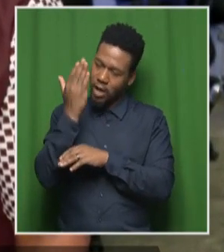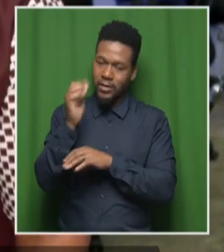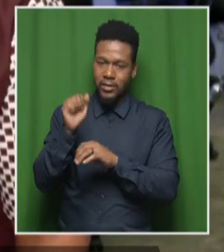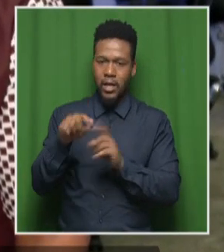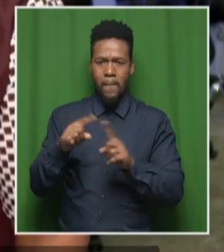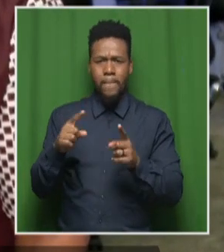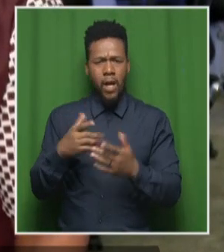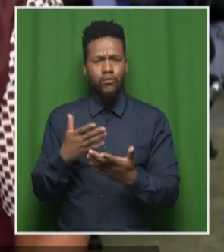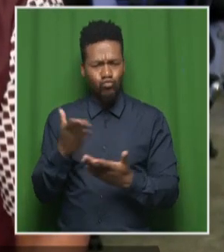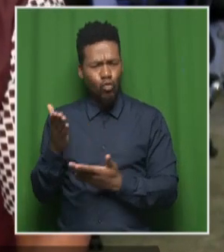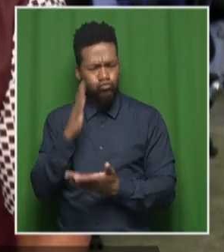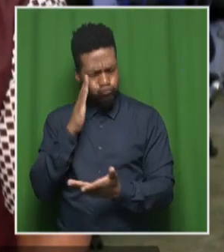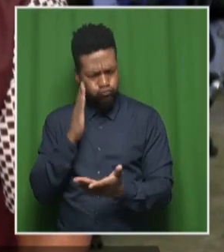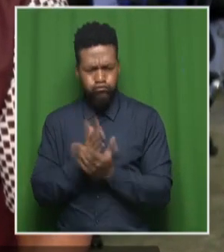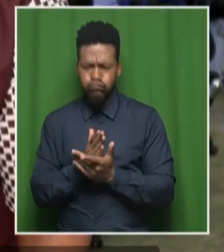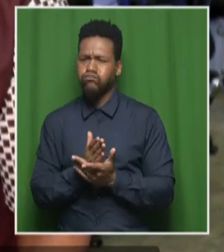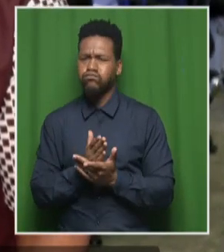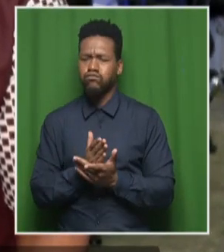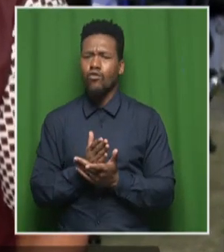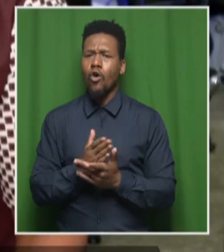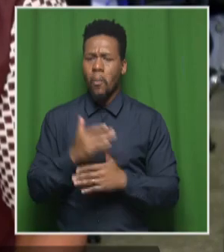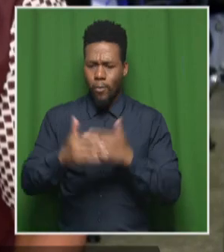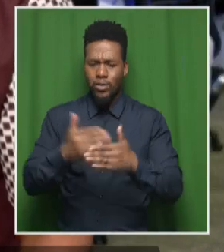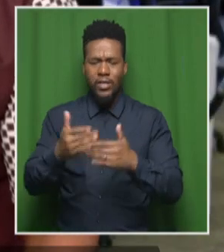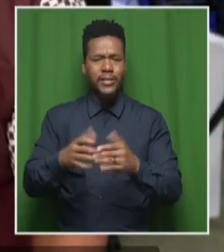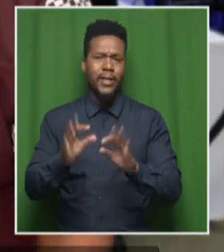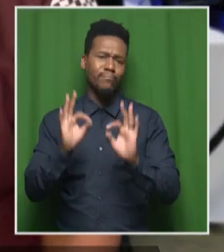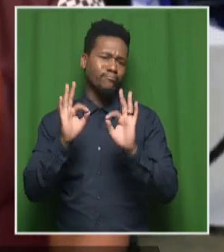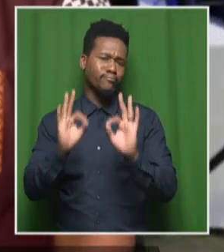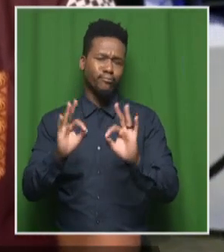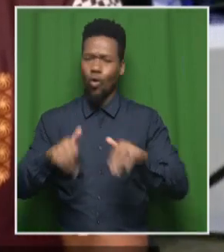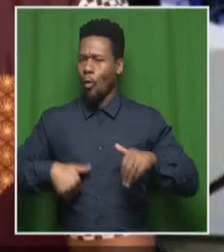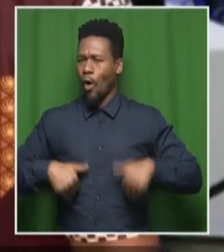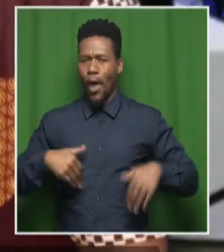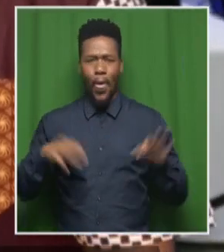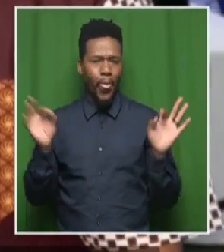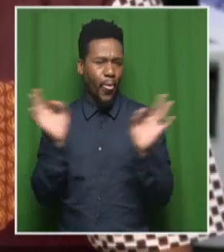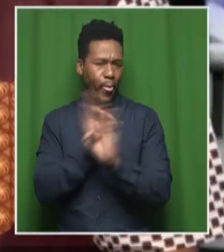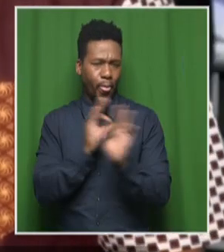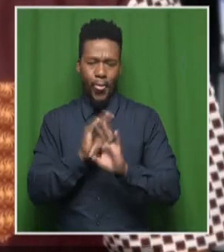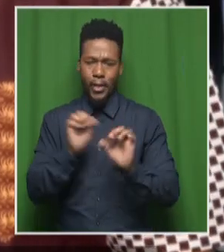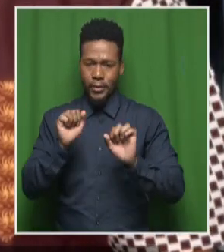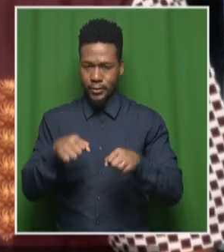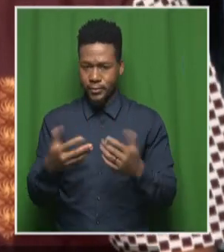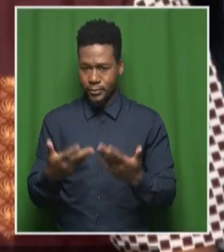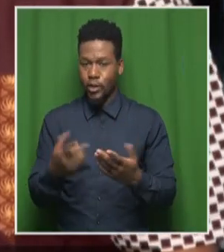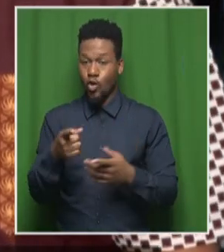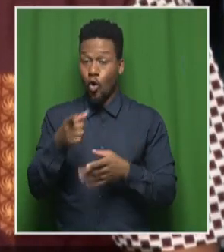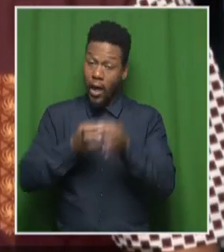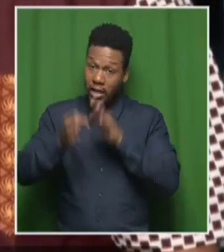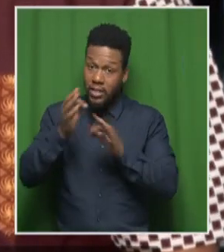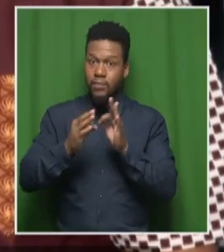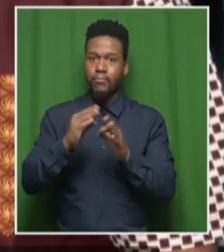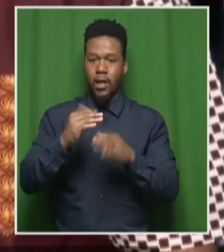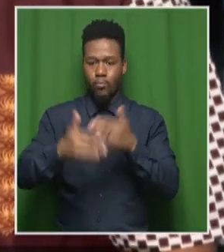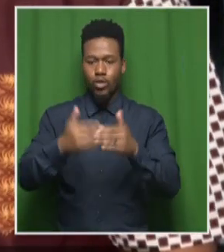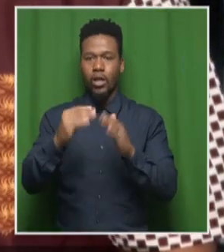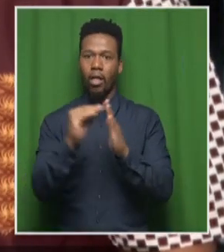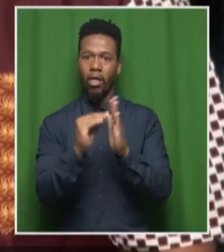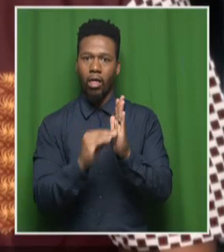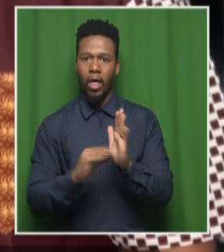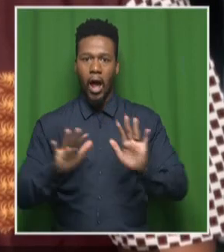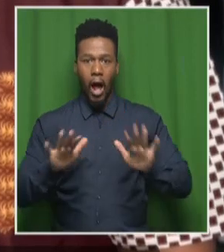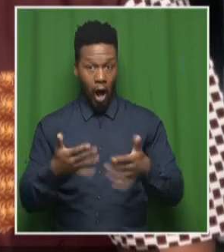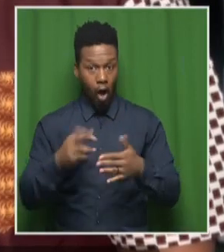is run with utmost integrity, and also taking us through the process of capturing results, but also saying that if any